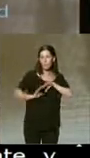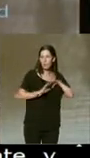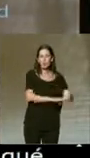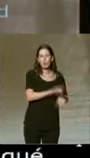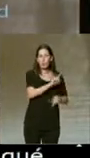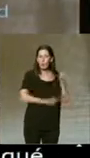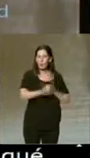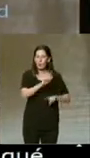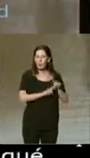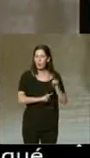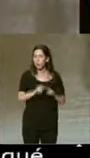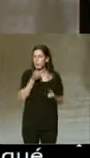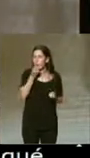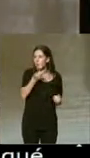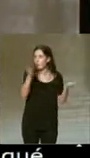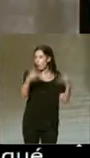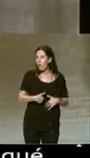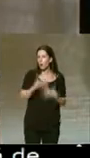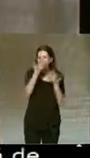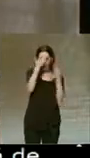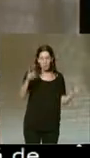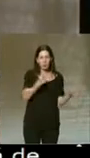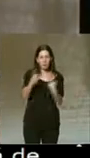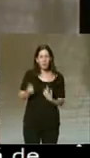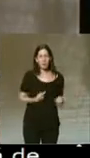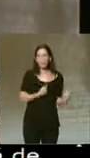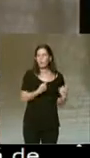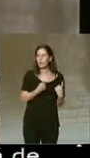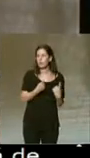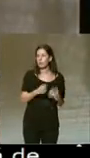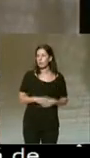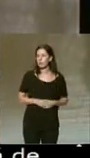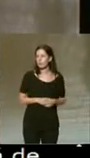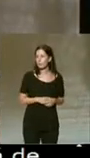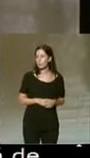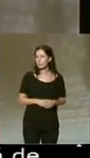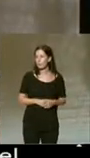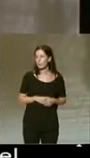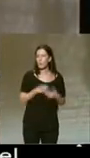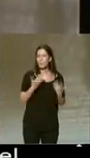extent accessibility, apart from being a lack of awareness issue,